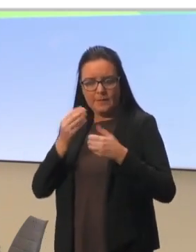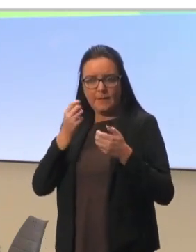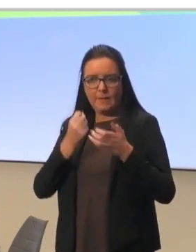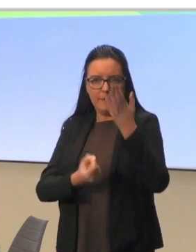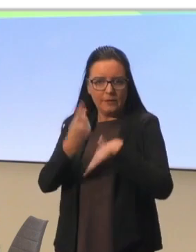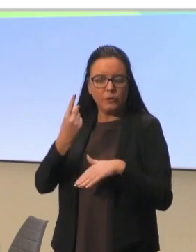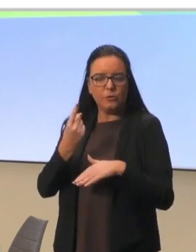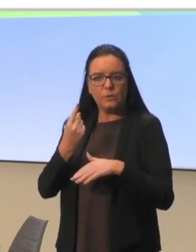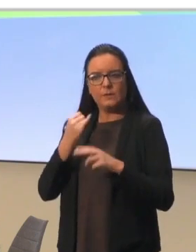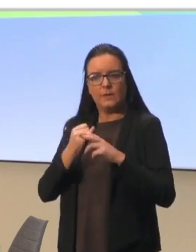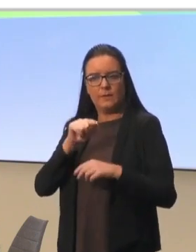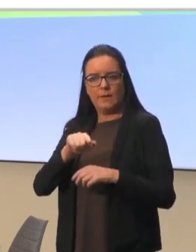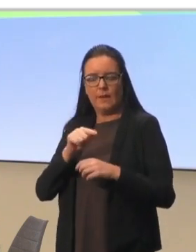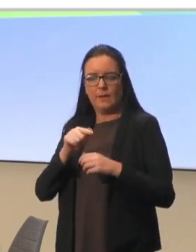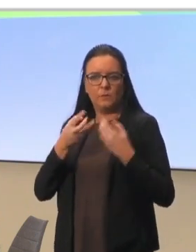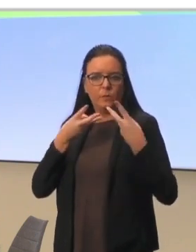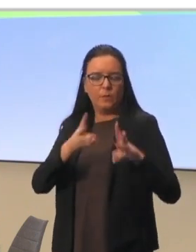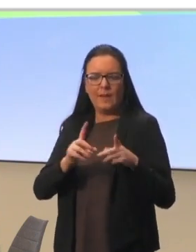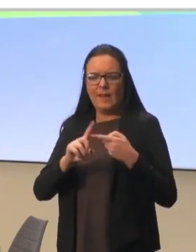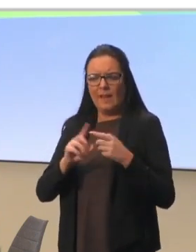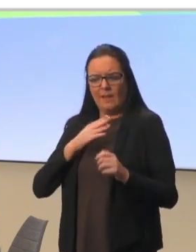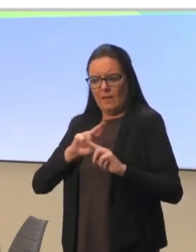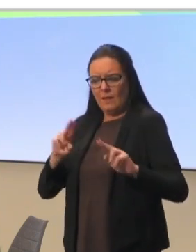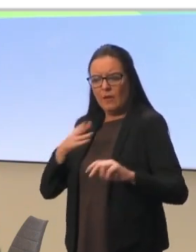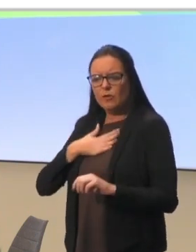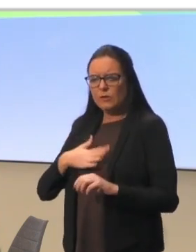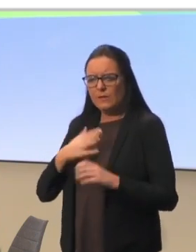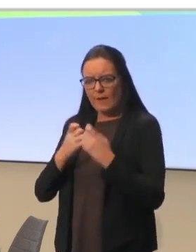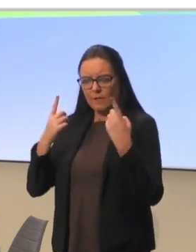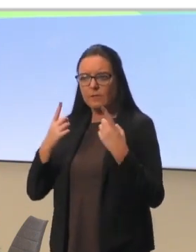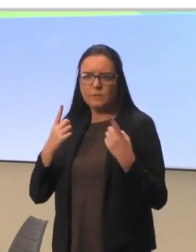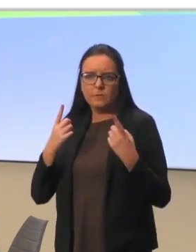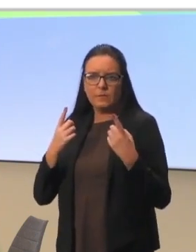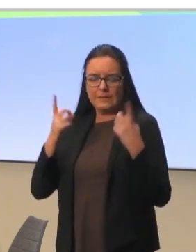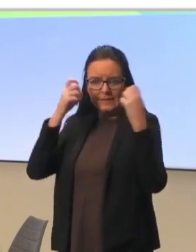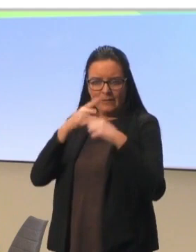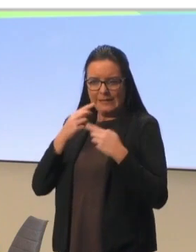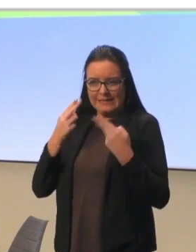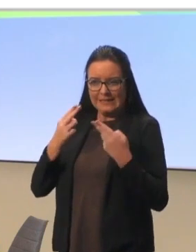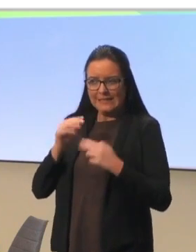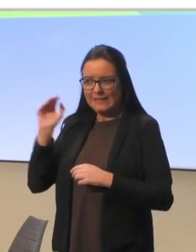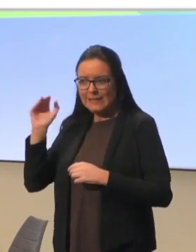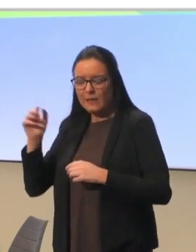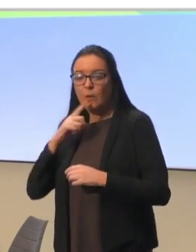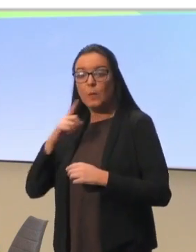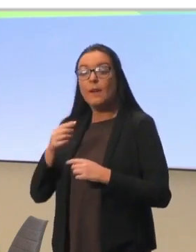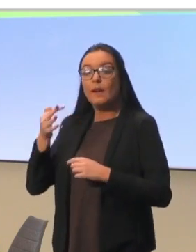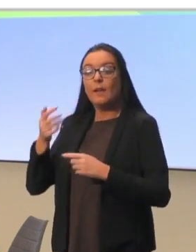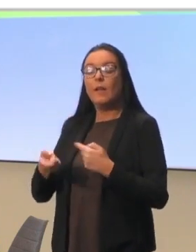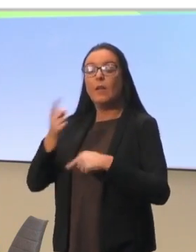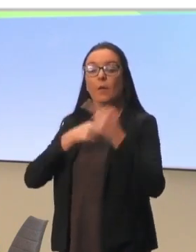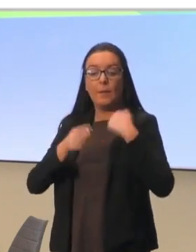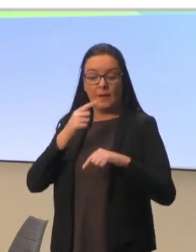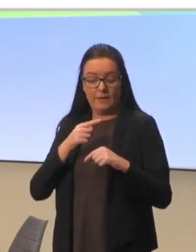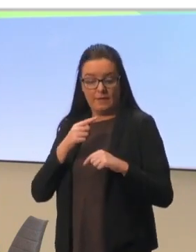manner. And that it's not just somebody, it's very difficult, everybody's looking for something all the time, but if you can come back through a coordinated thing and sort of,